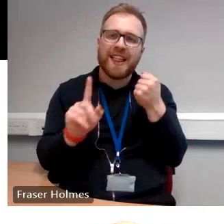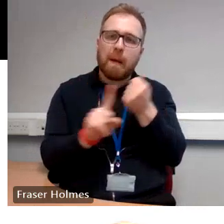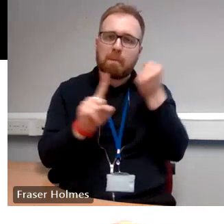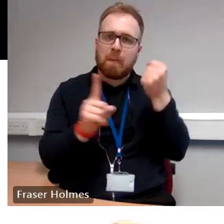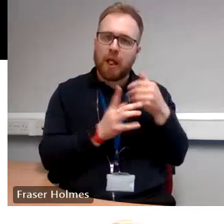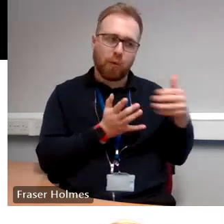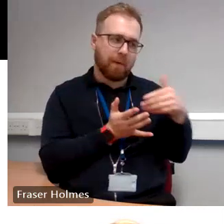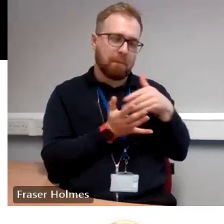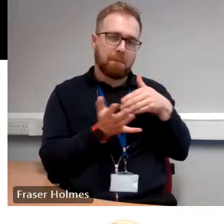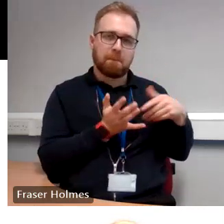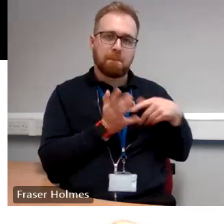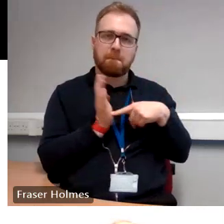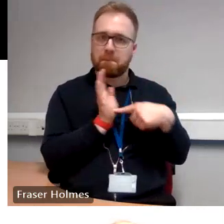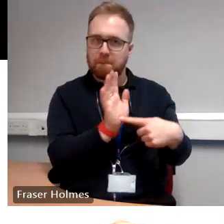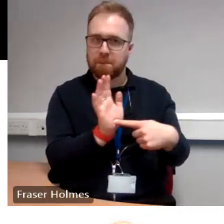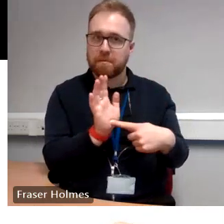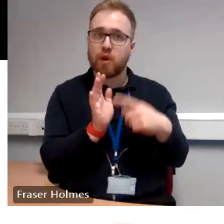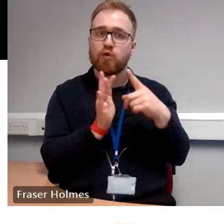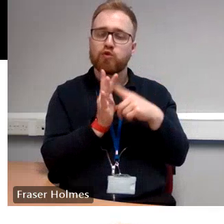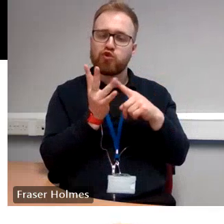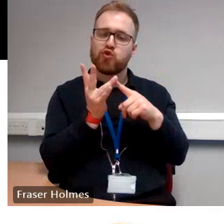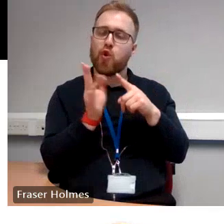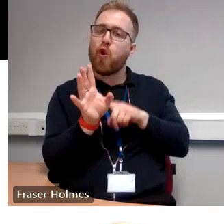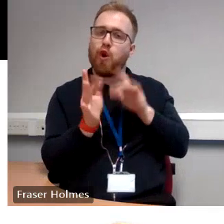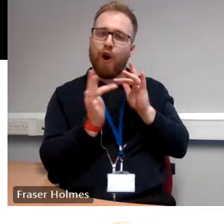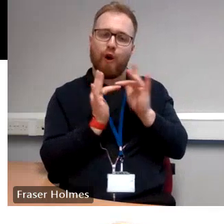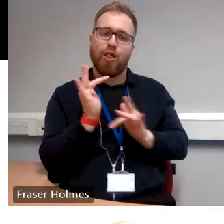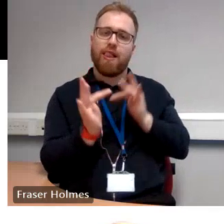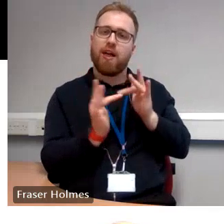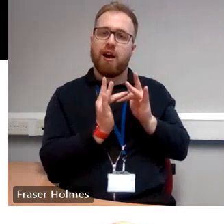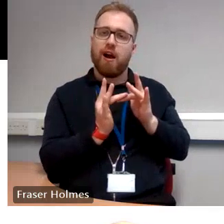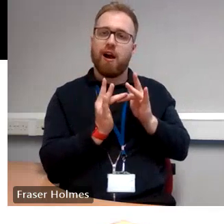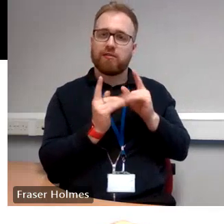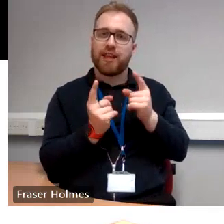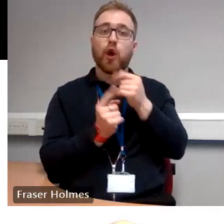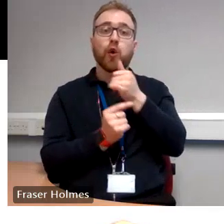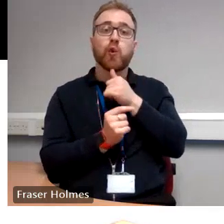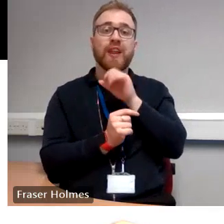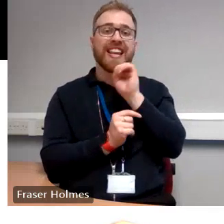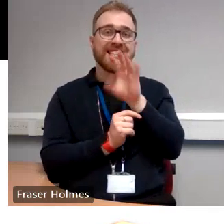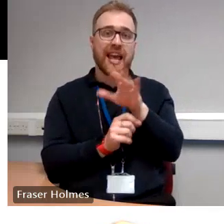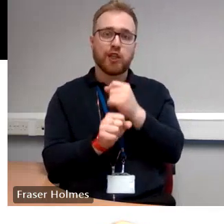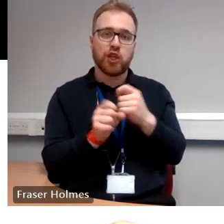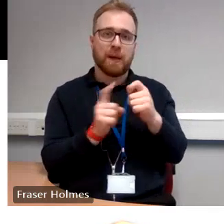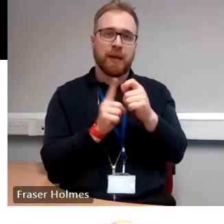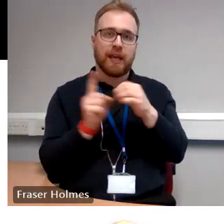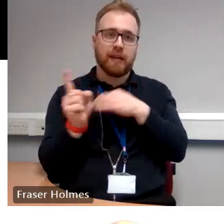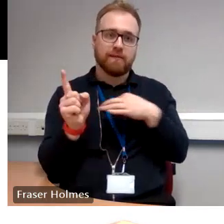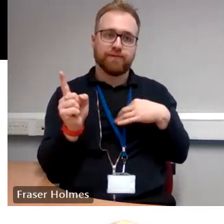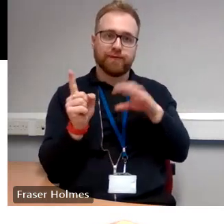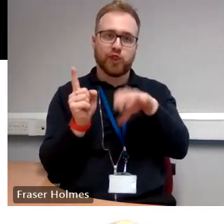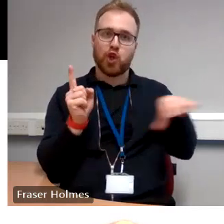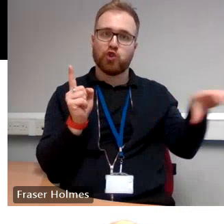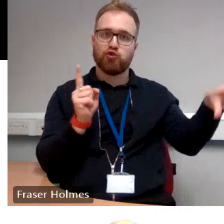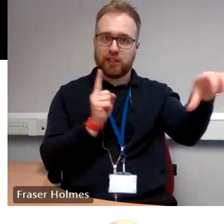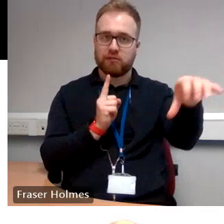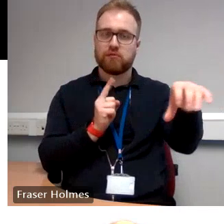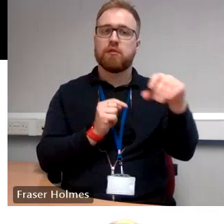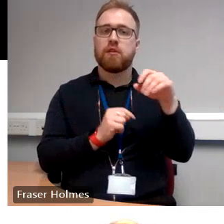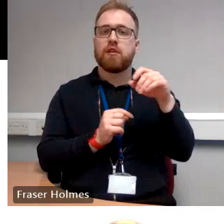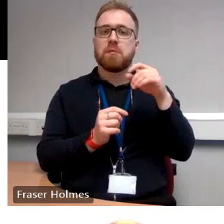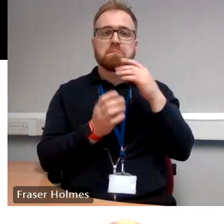time. So Joy is a digital platform that was used in 10 of our GP surgeries, and it just enabled us to show a